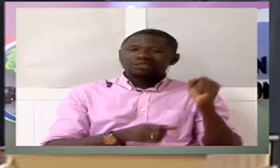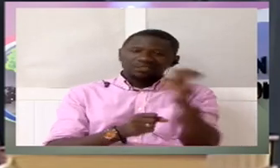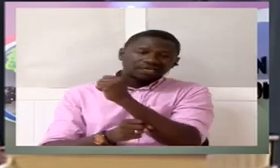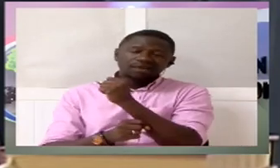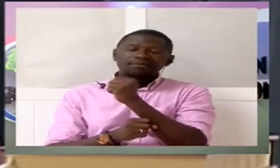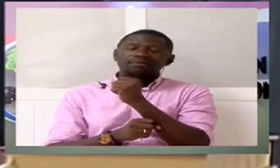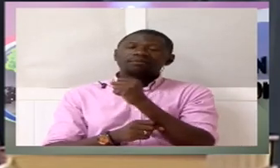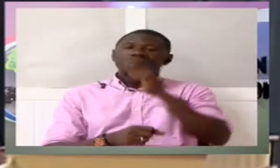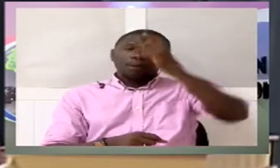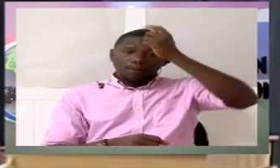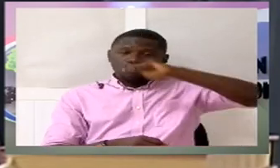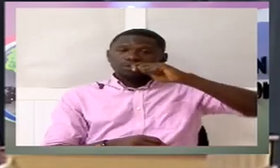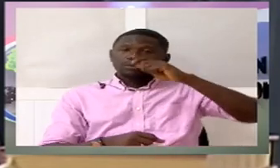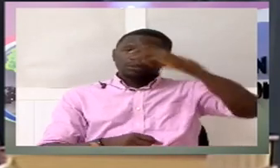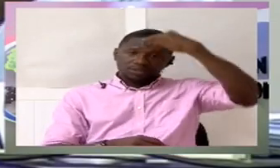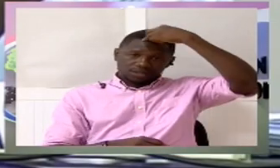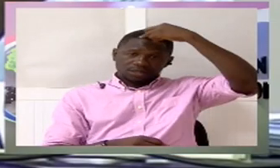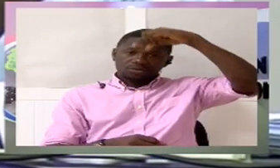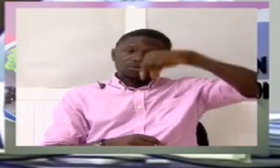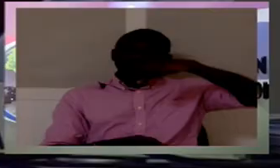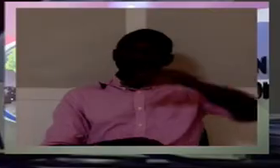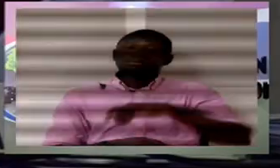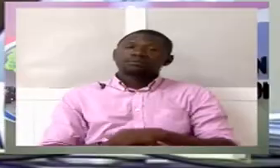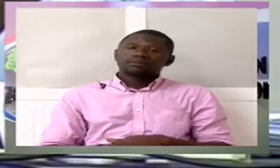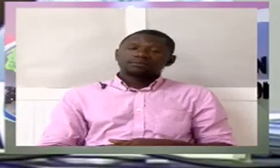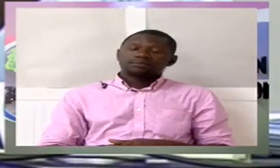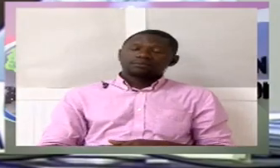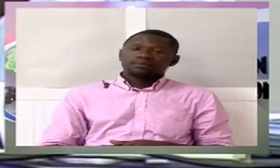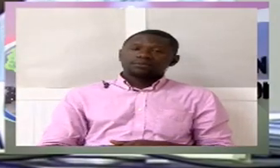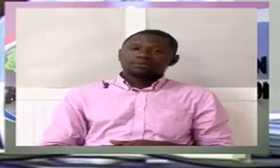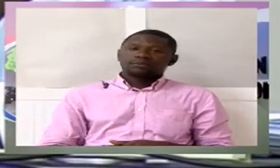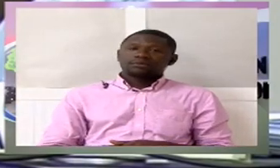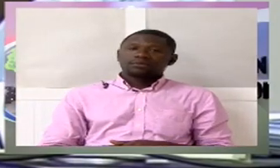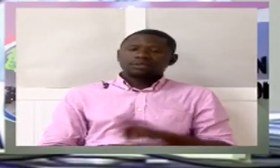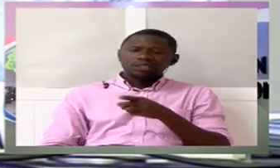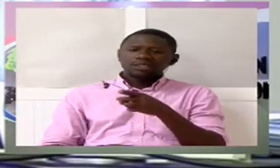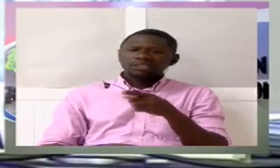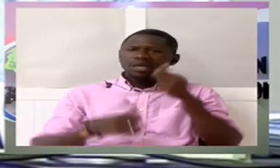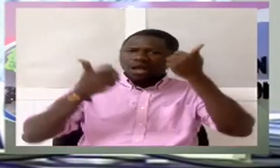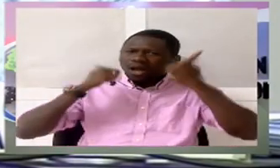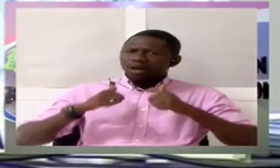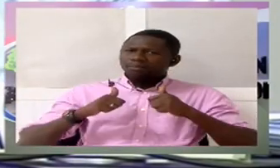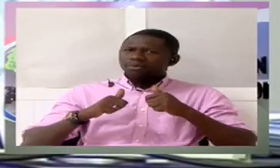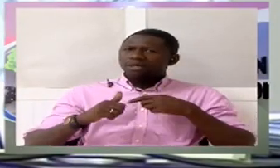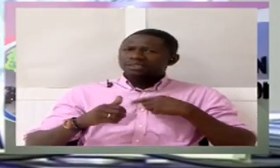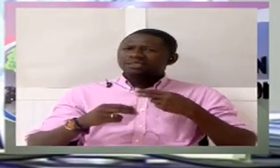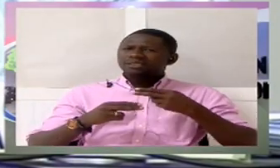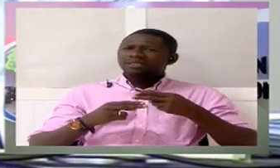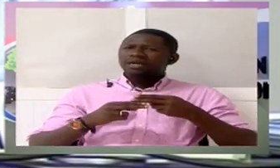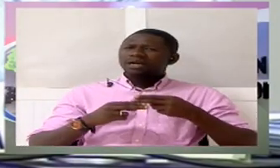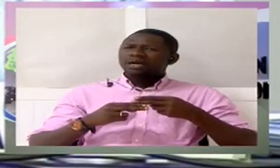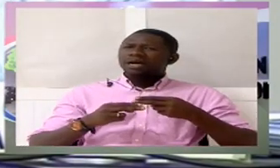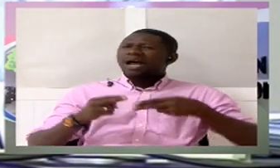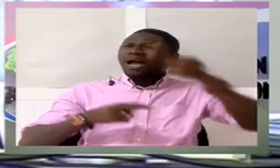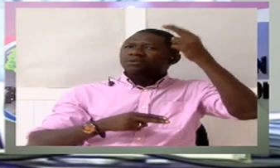police headquarters. This happened, correct me if I'm wrong, this happened at the height of the